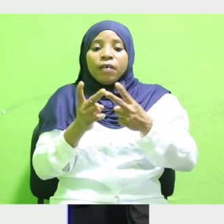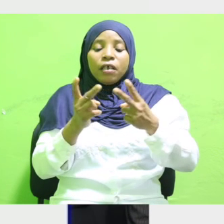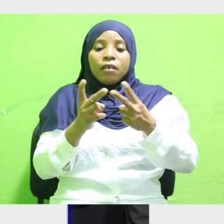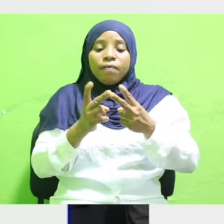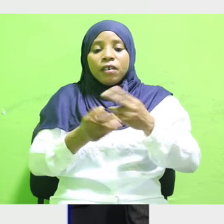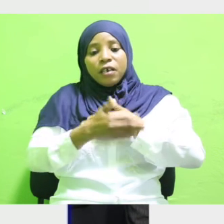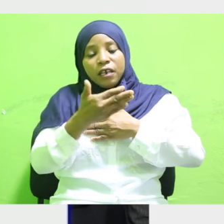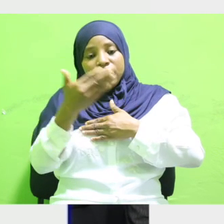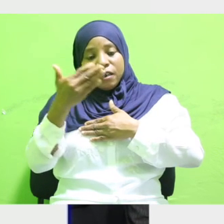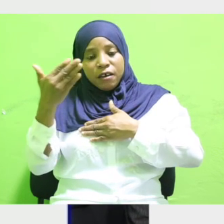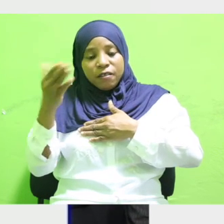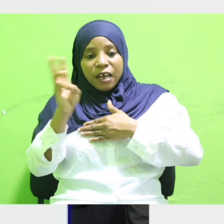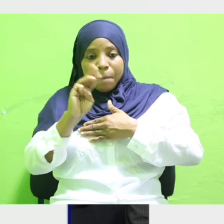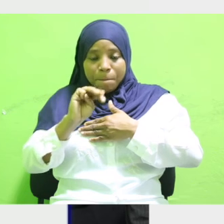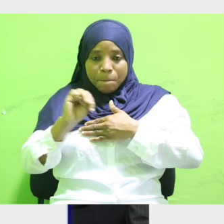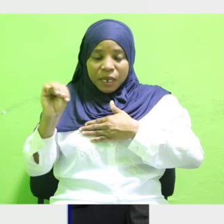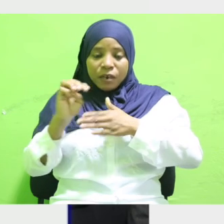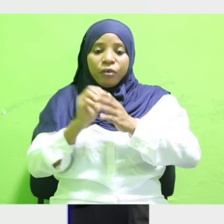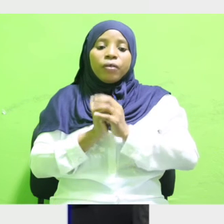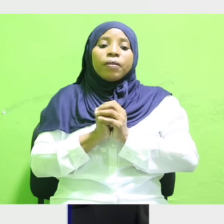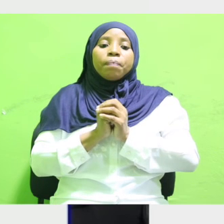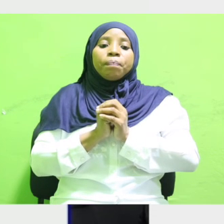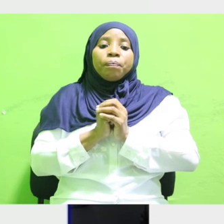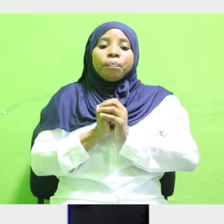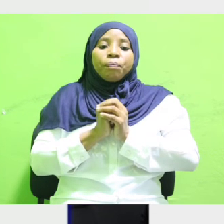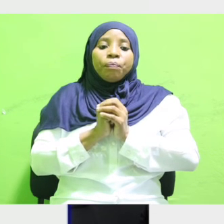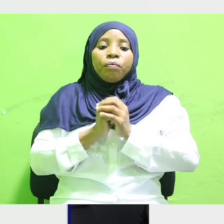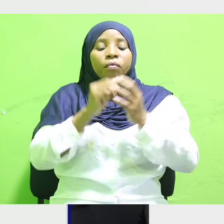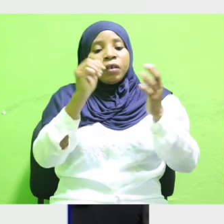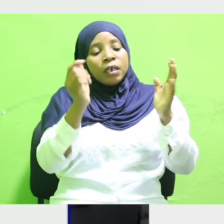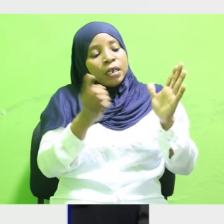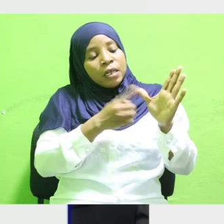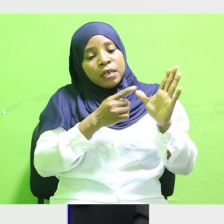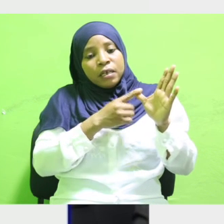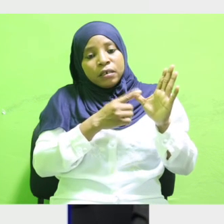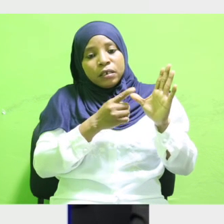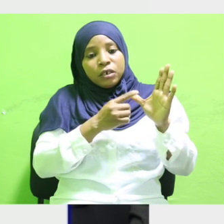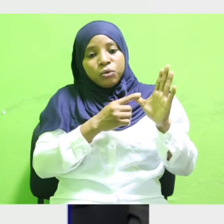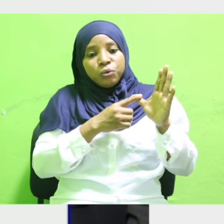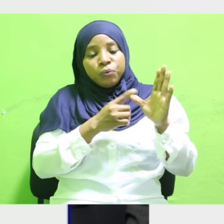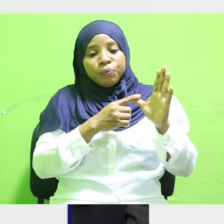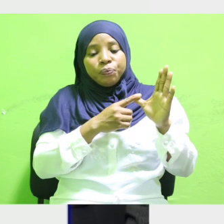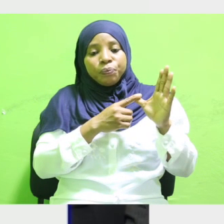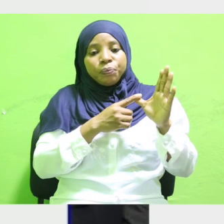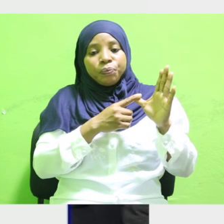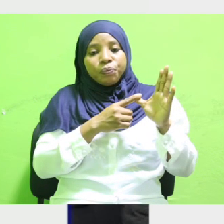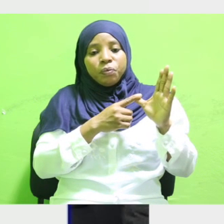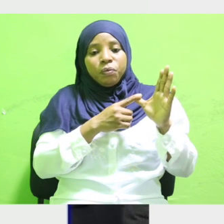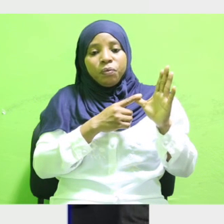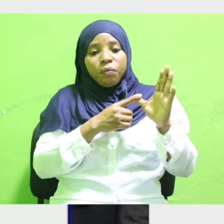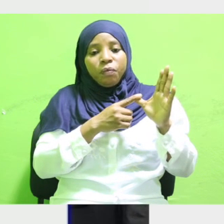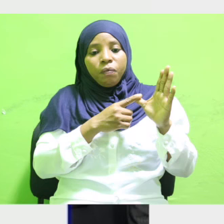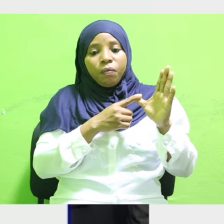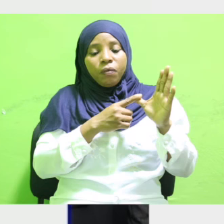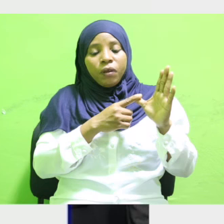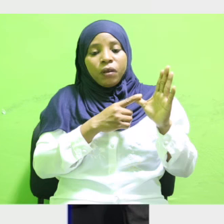minerals which are stored in the bones. Also we have the manufacture of red blood cells, that is, it's